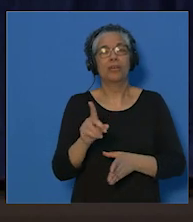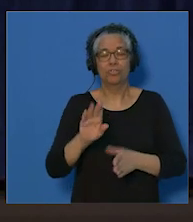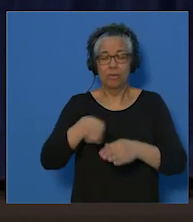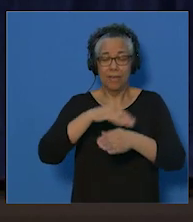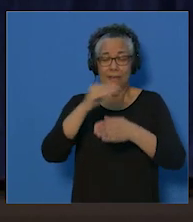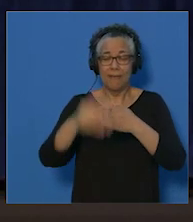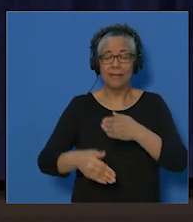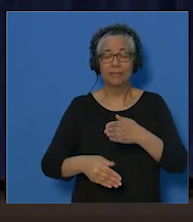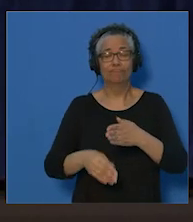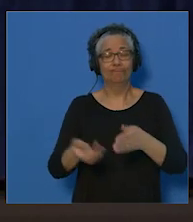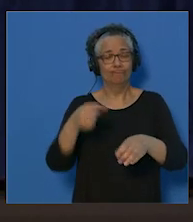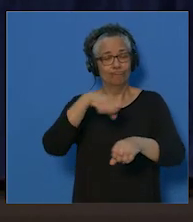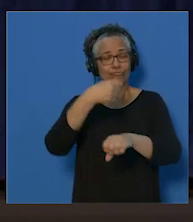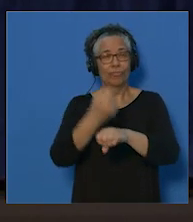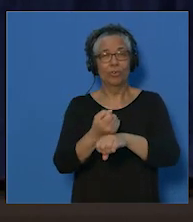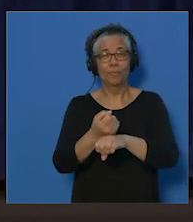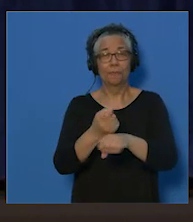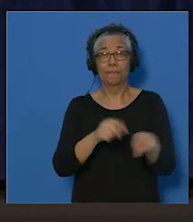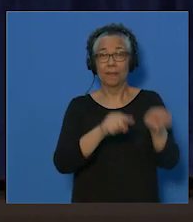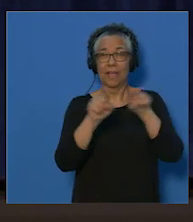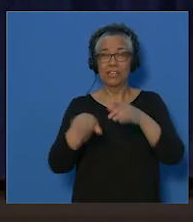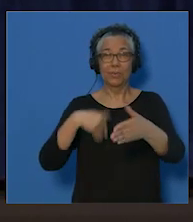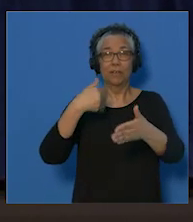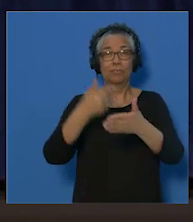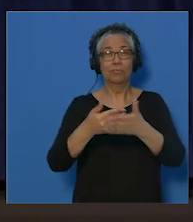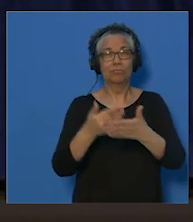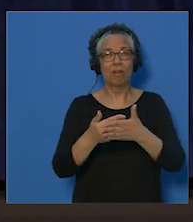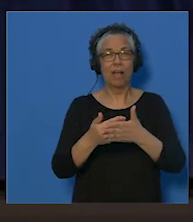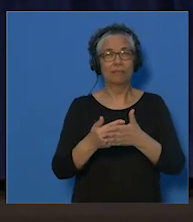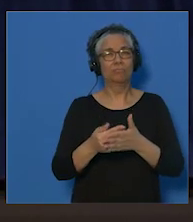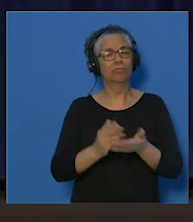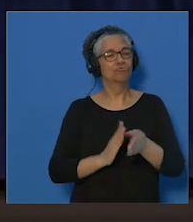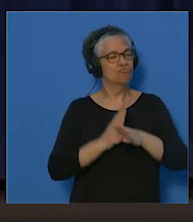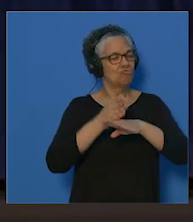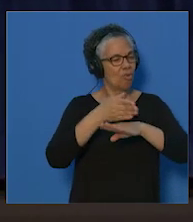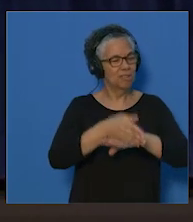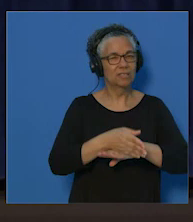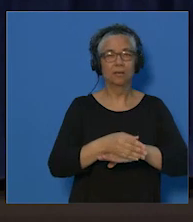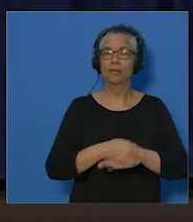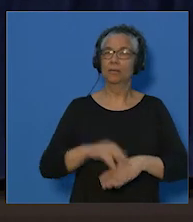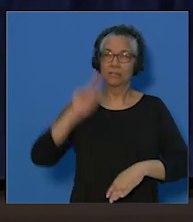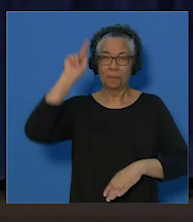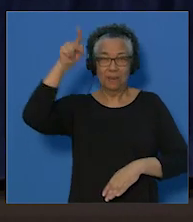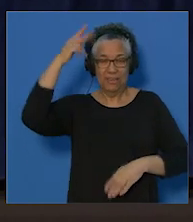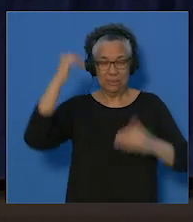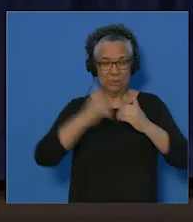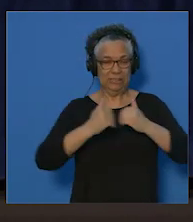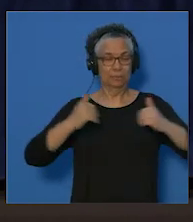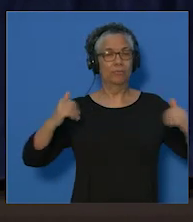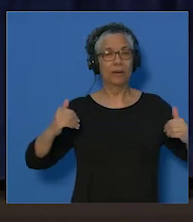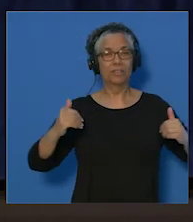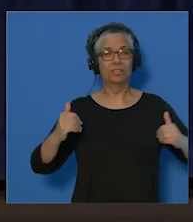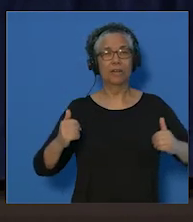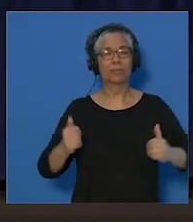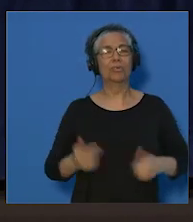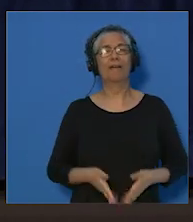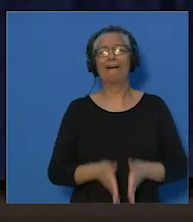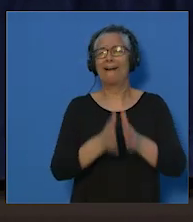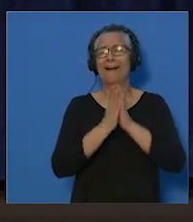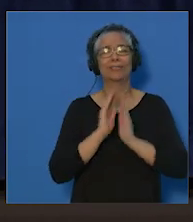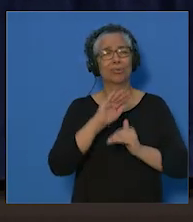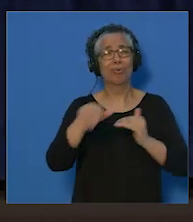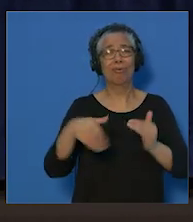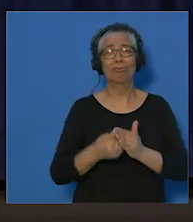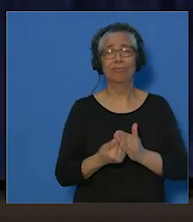in place. As we have reached across the political divide, I am tonight reaching out to everyone in Bermuda for your